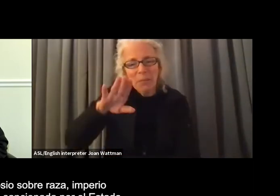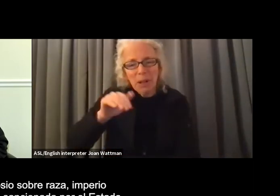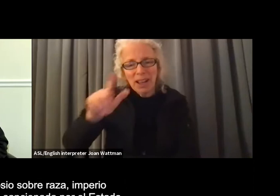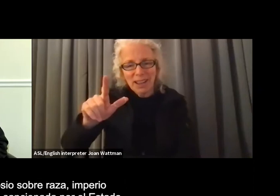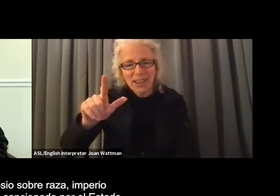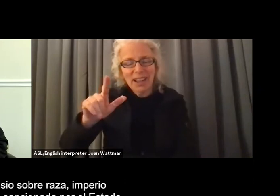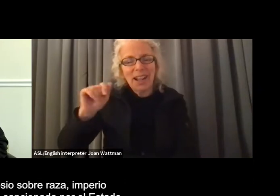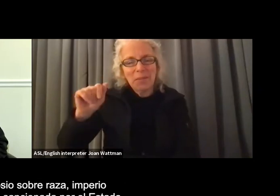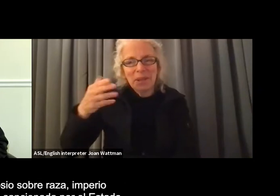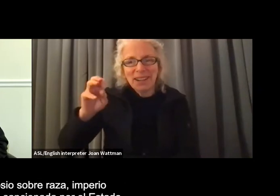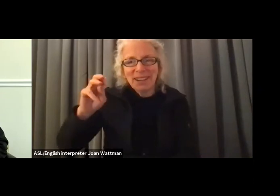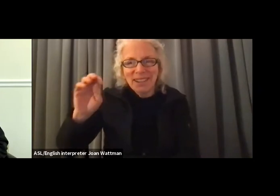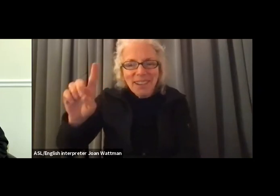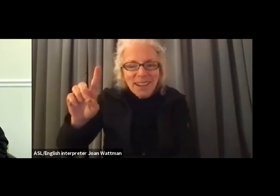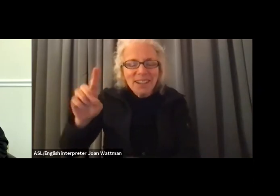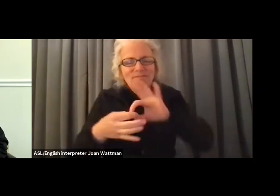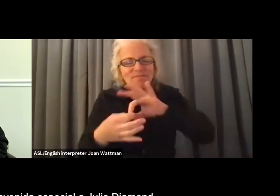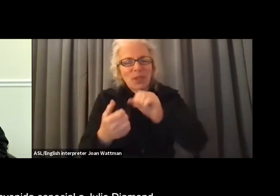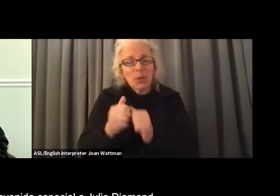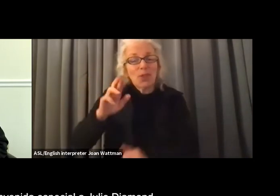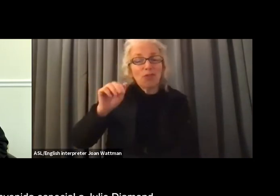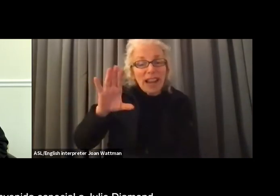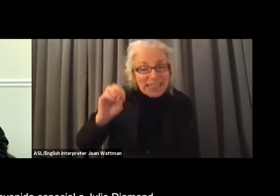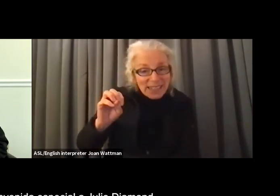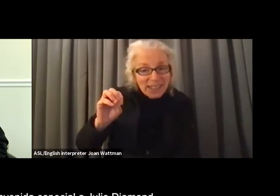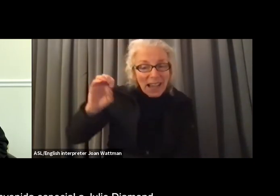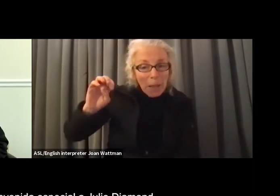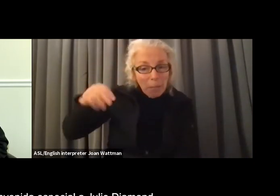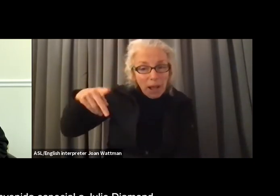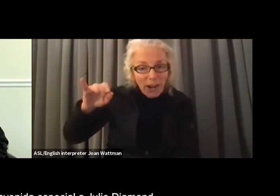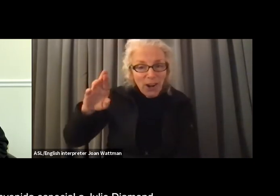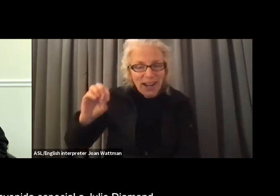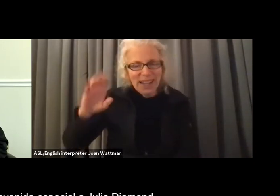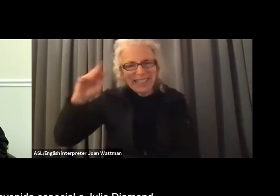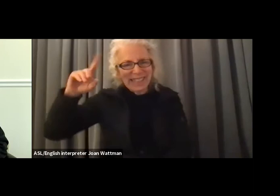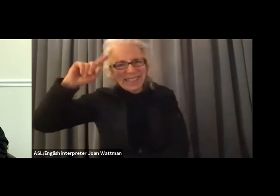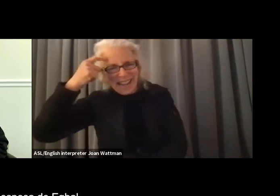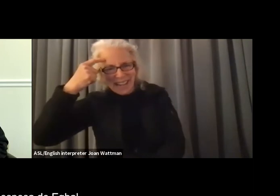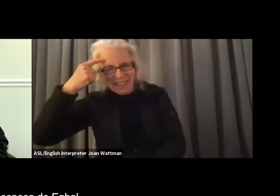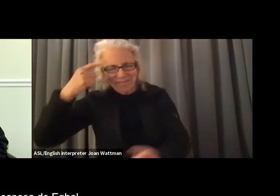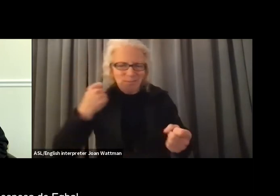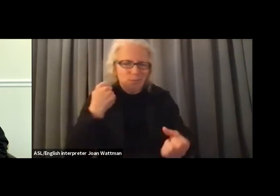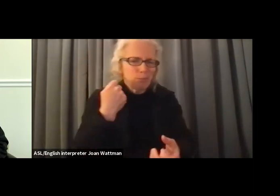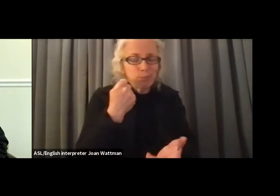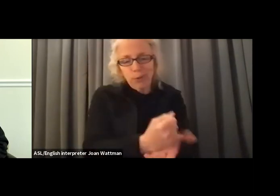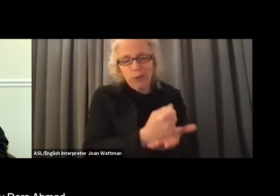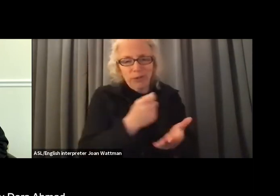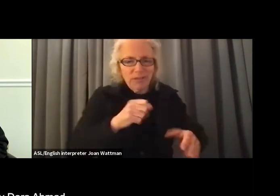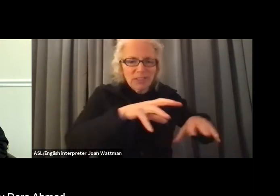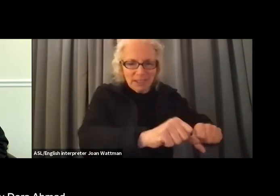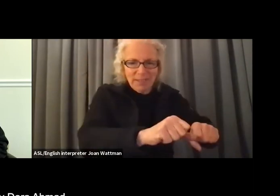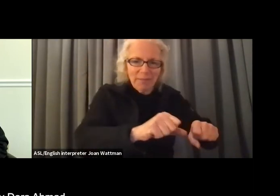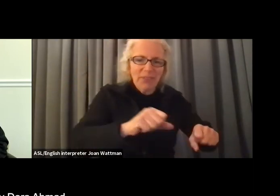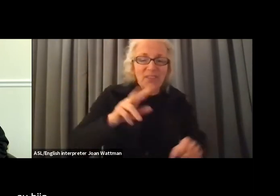and state-sanctioned violence. I want to offer a special welcome to Julie Diamond, Eqbal's wife, and